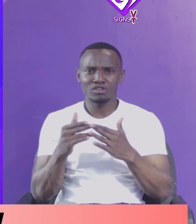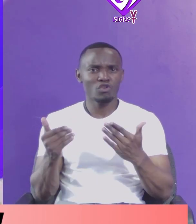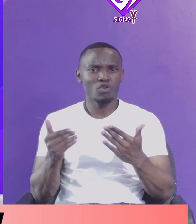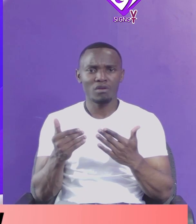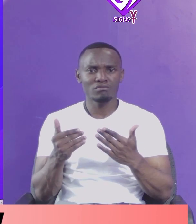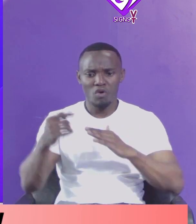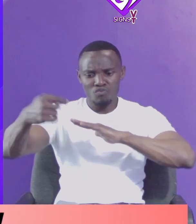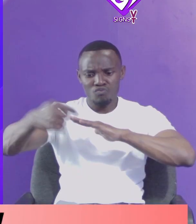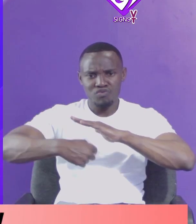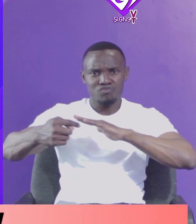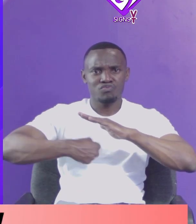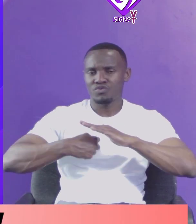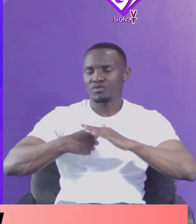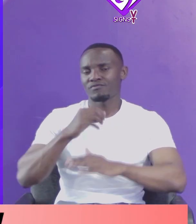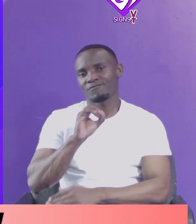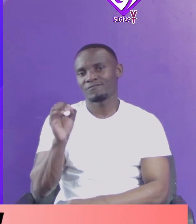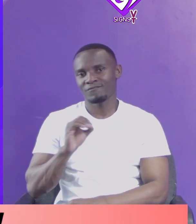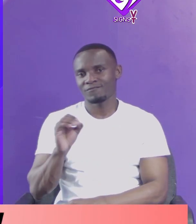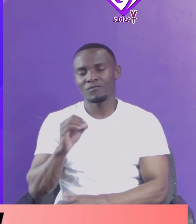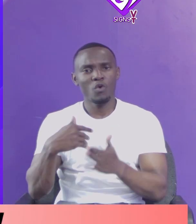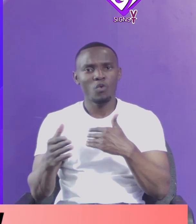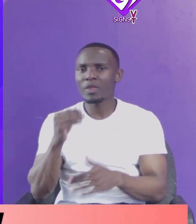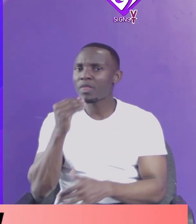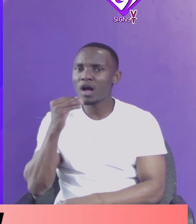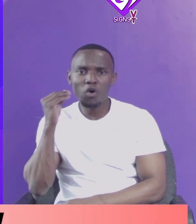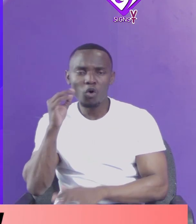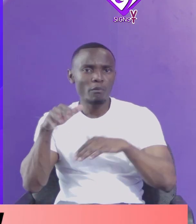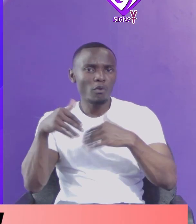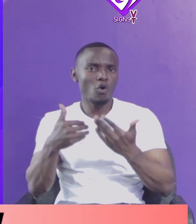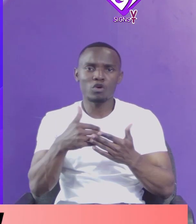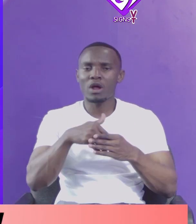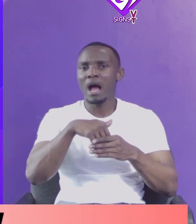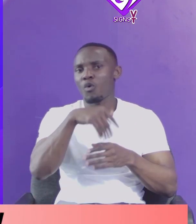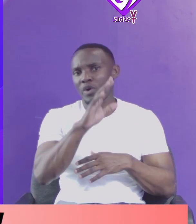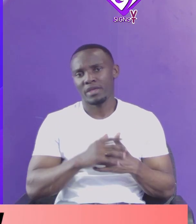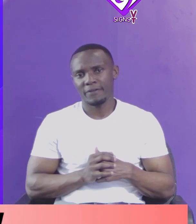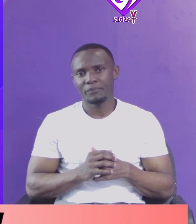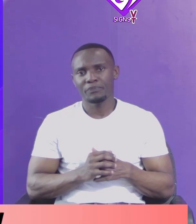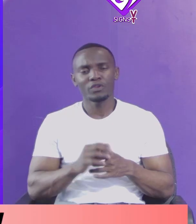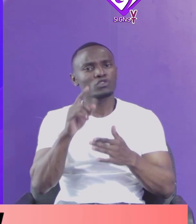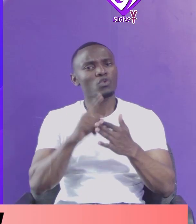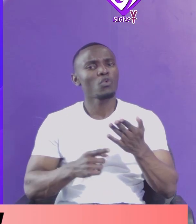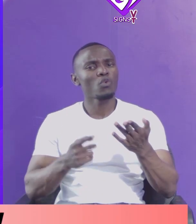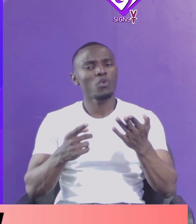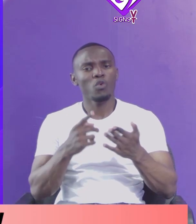Goals literally at home, whether they are home or away. What really went well as far